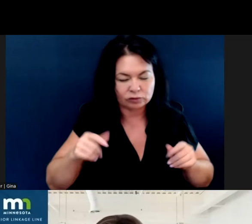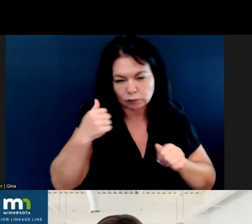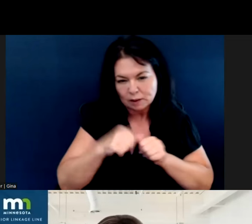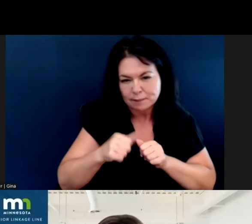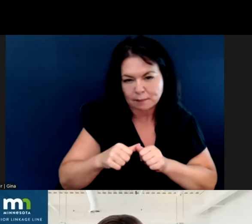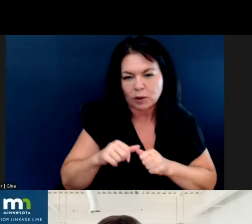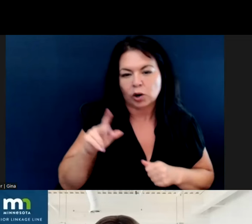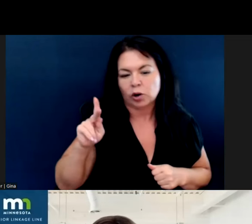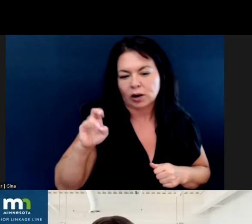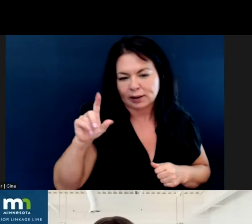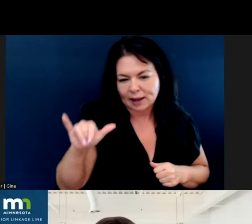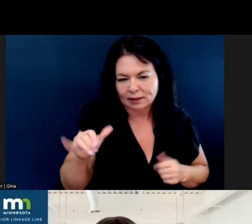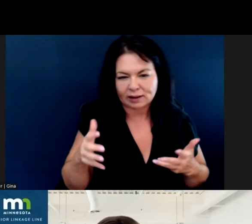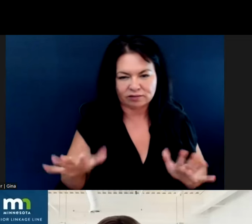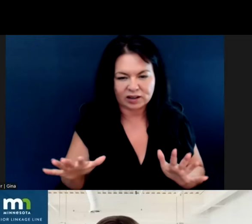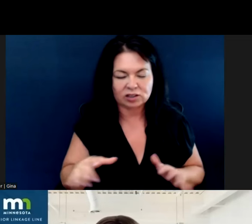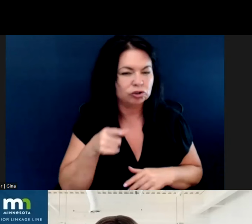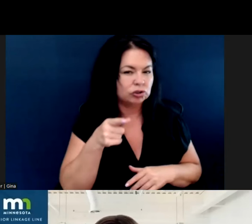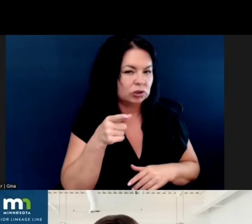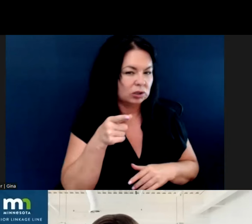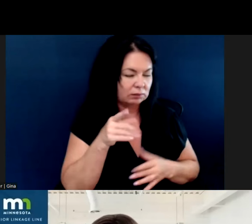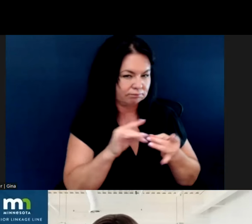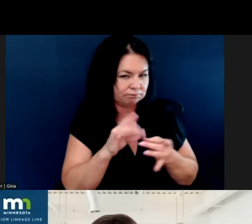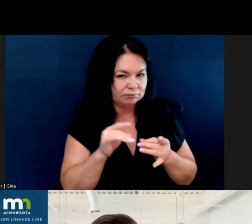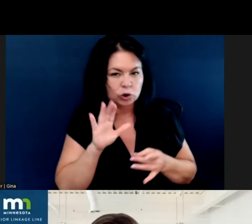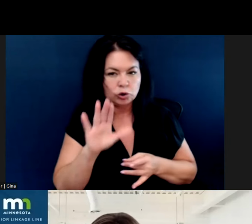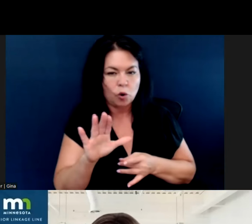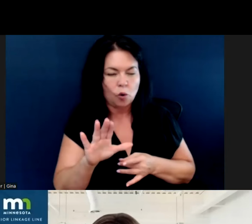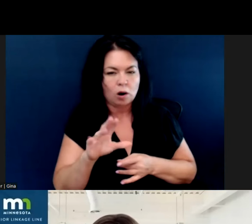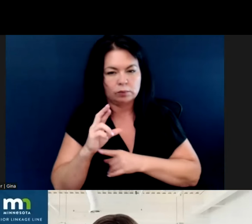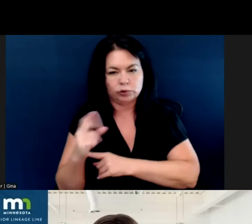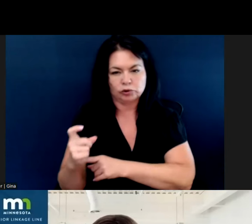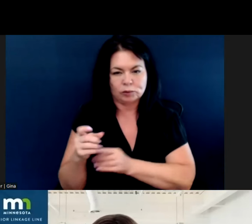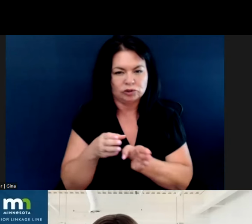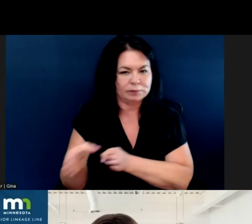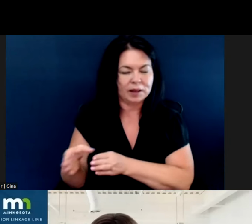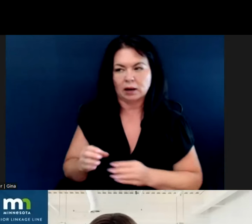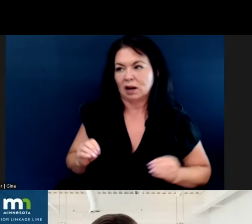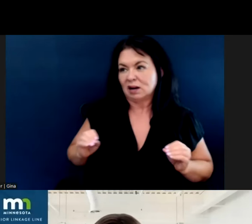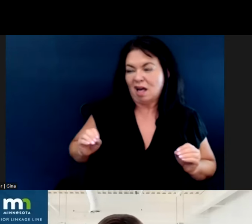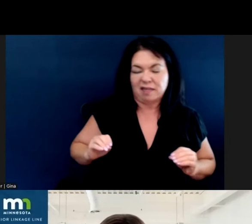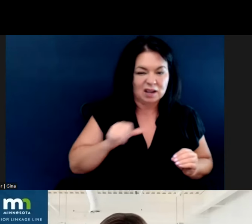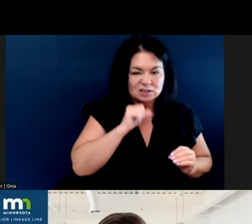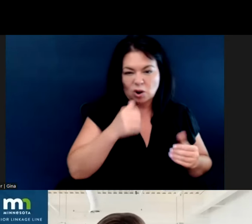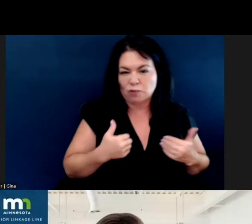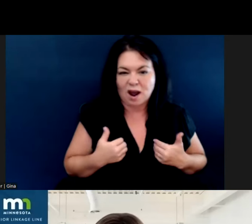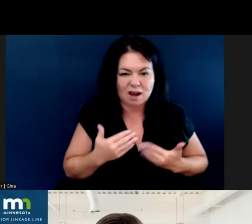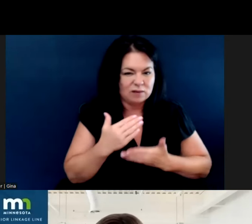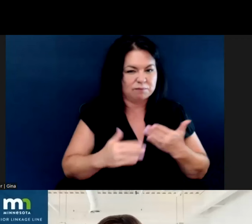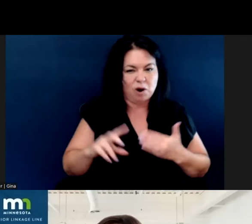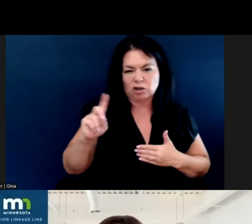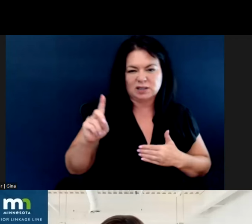do not have a creditable drug plan and you choose to not enroll in a Part D plan when you first become